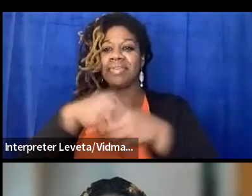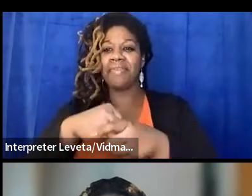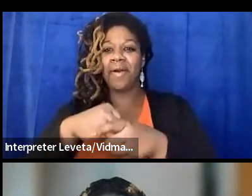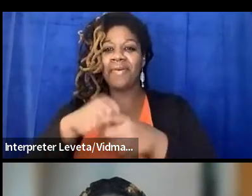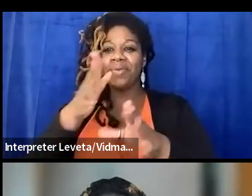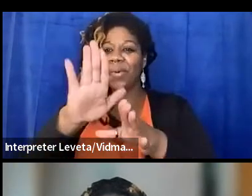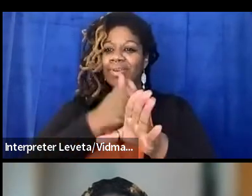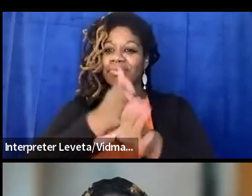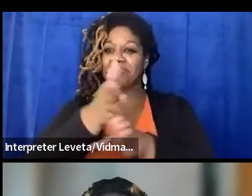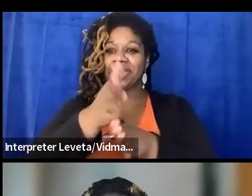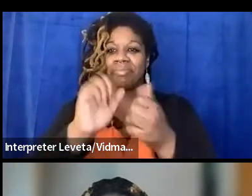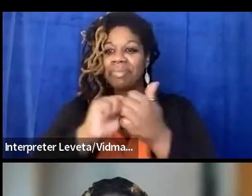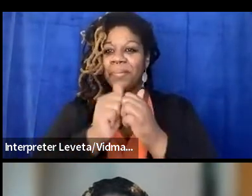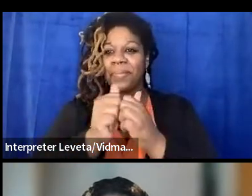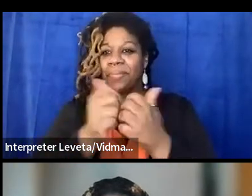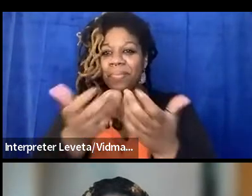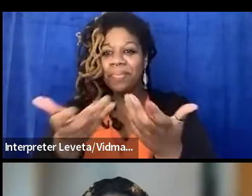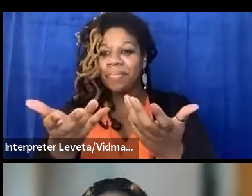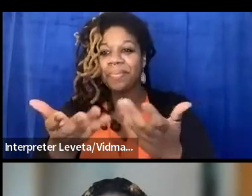career?